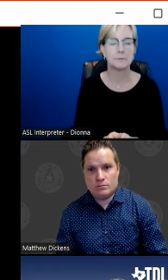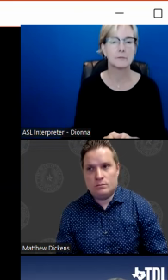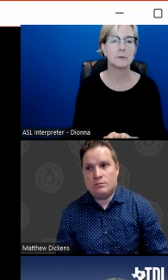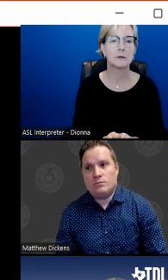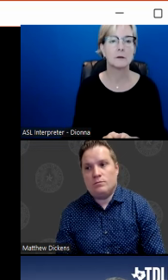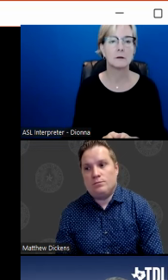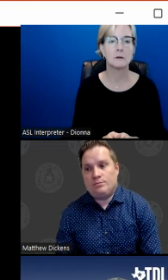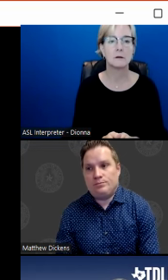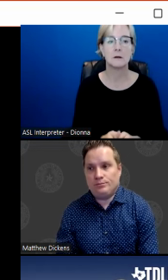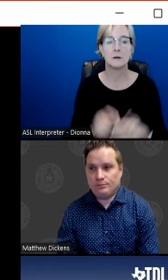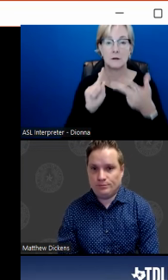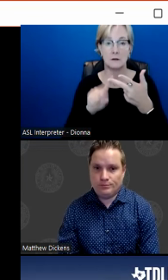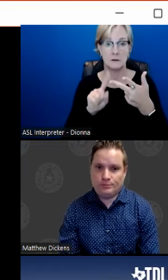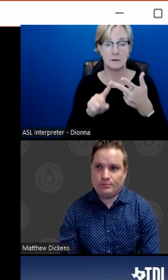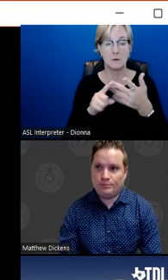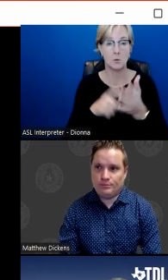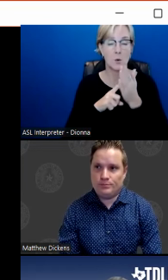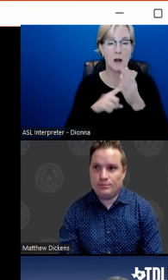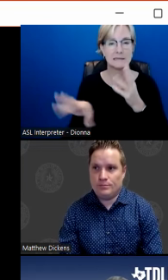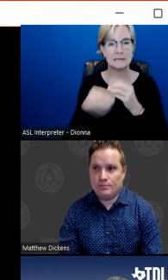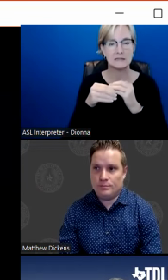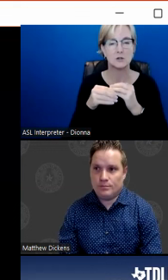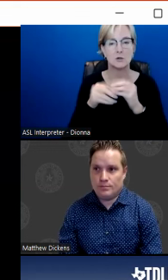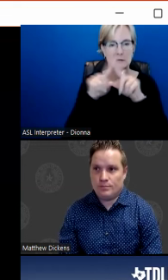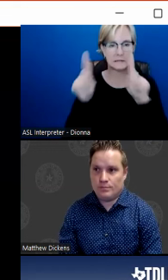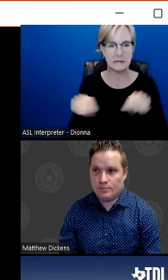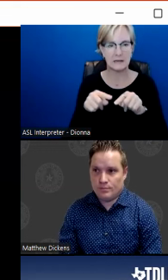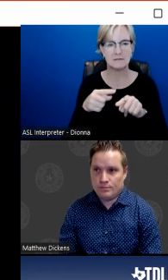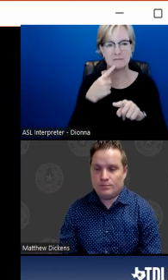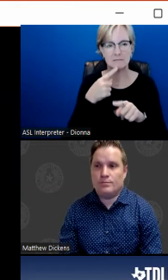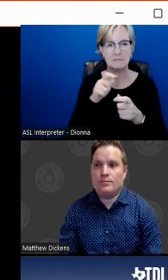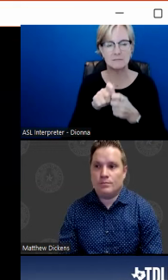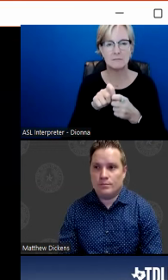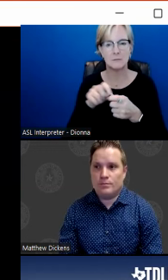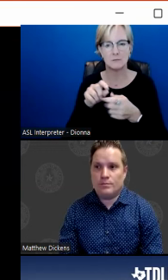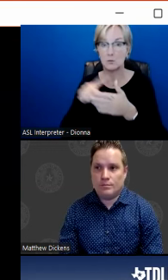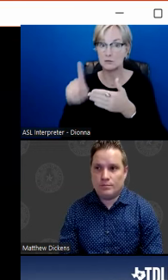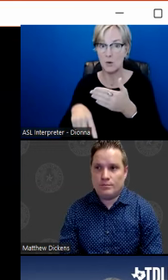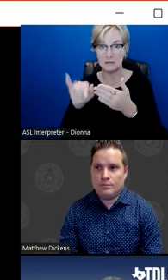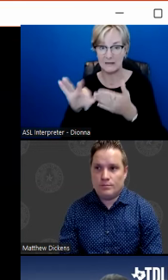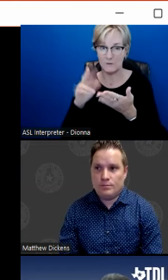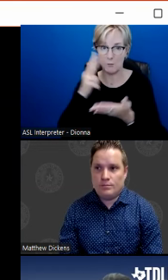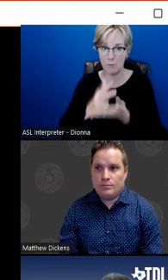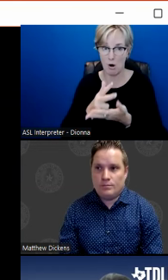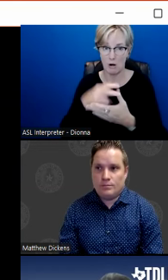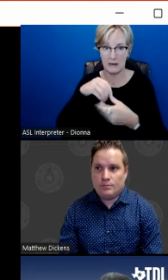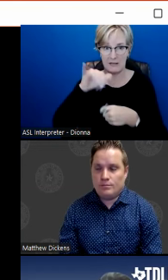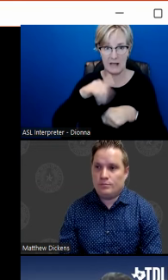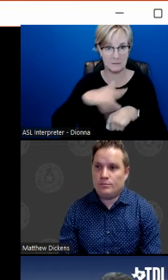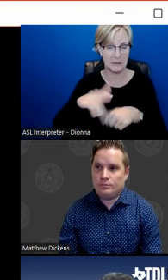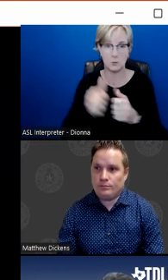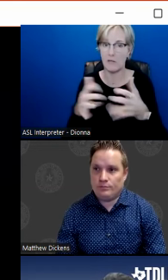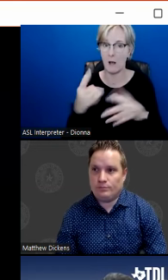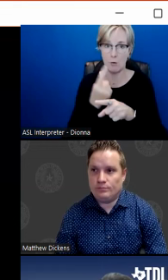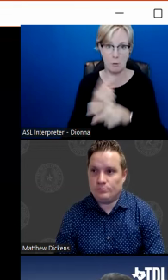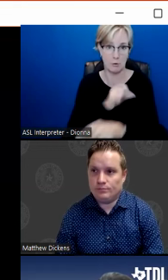And the number three is it requires an additional signage specifying consequences of parking within the accessible parking spaces without proper